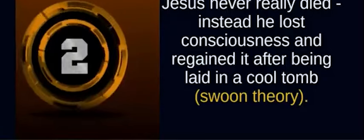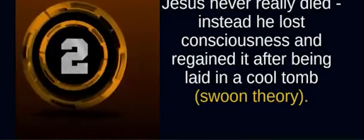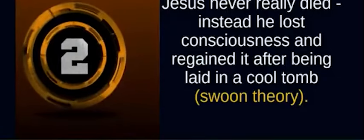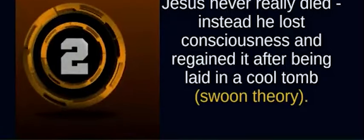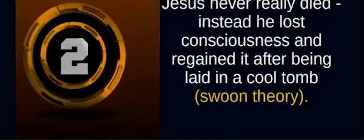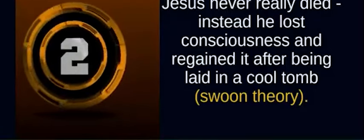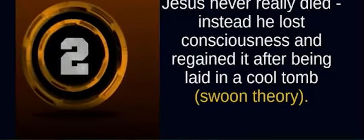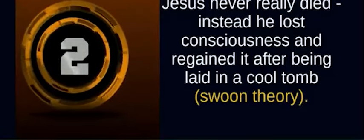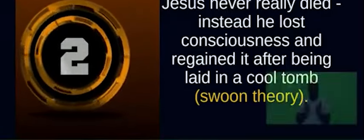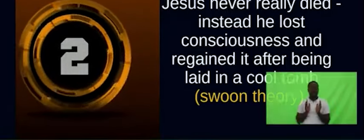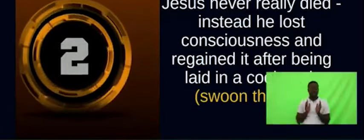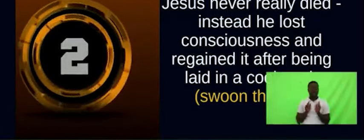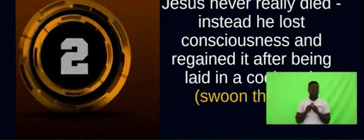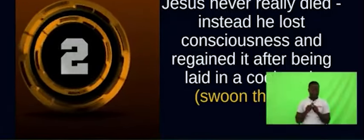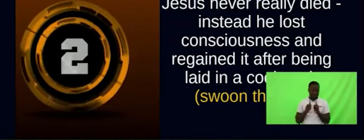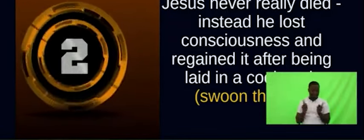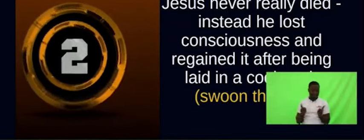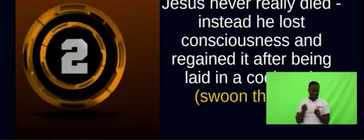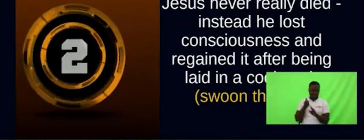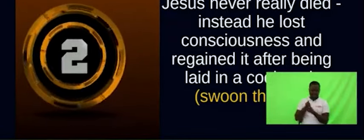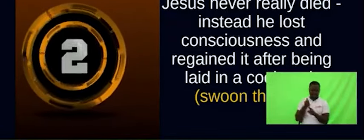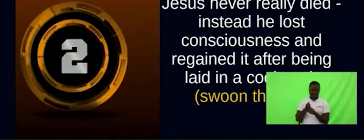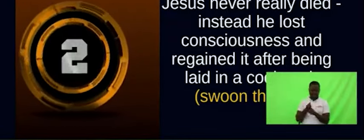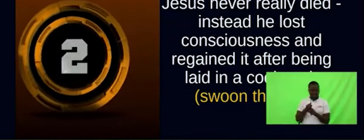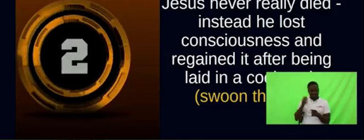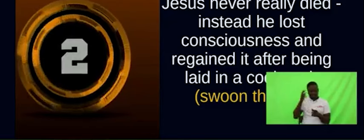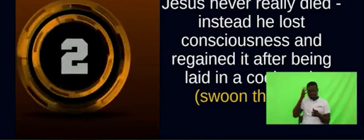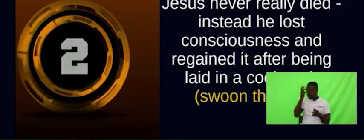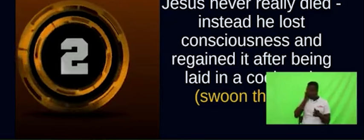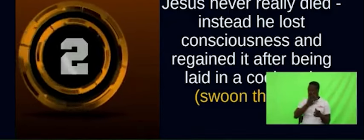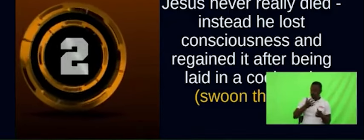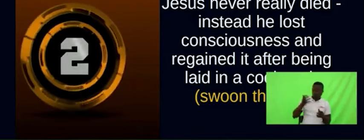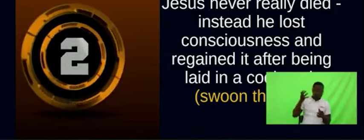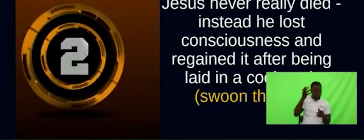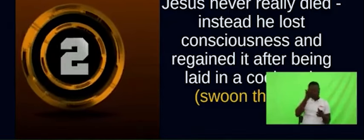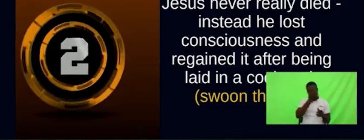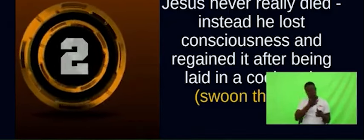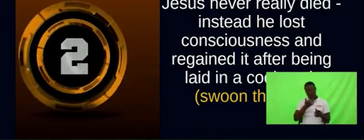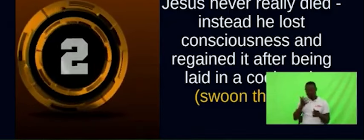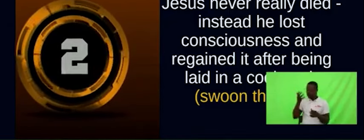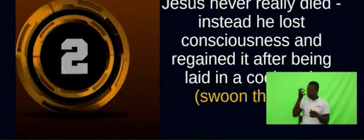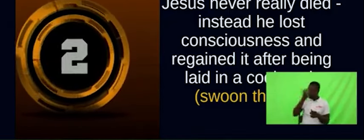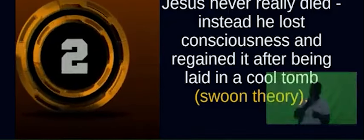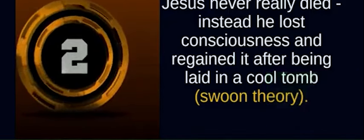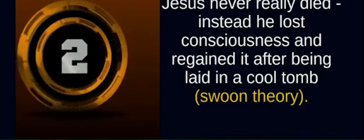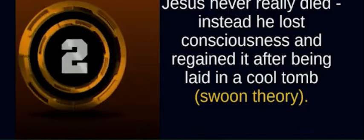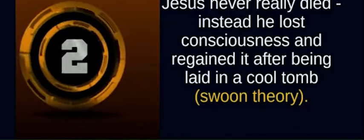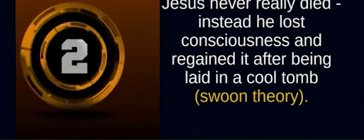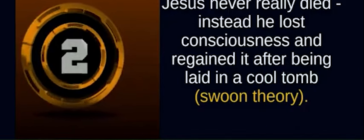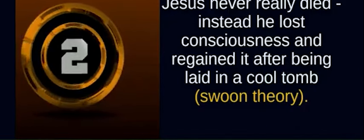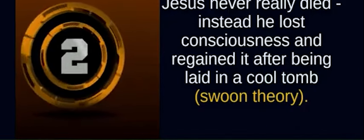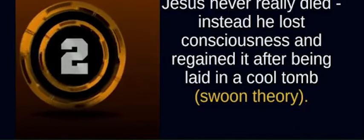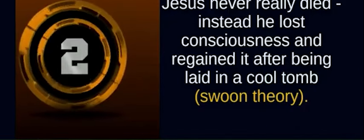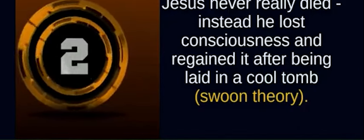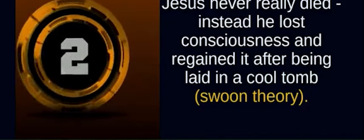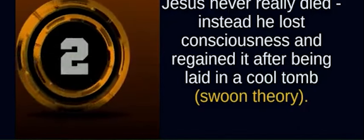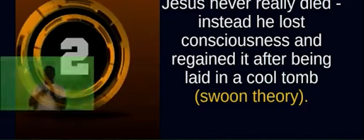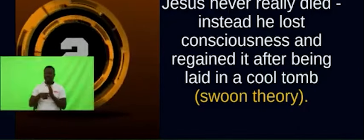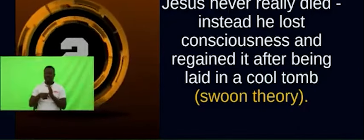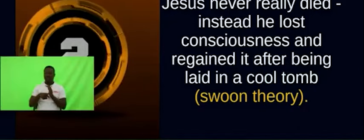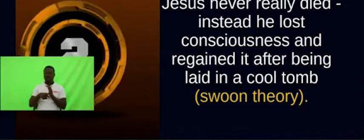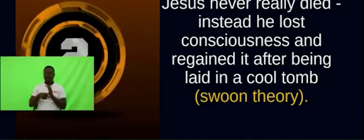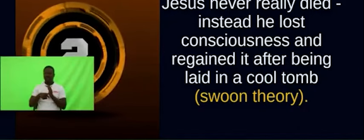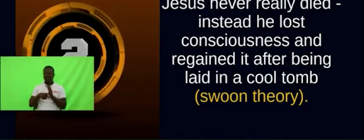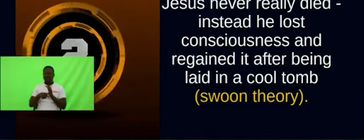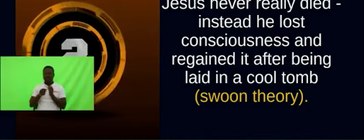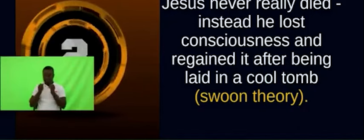died. Instead, he lost consciousness and regained it after being laid in a cool